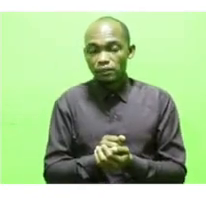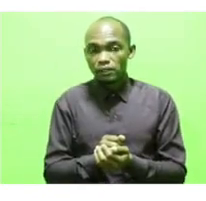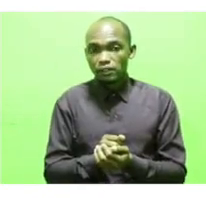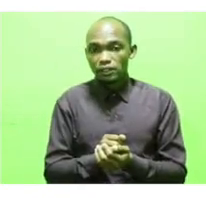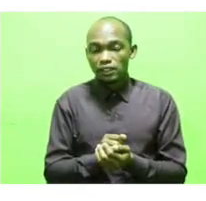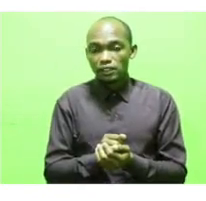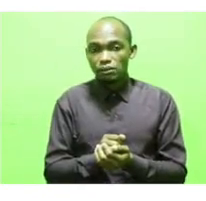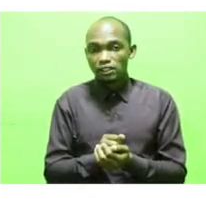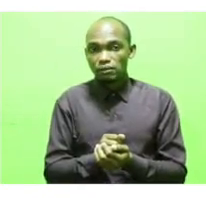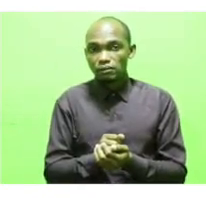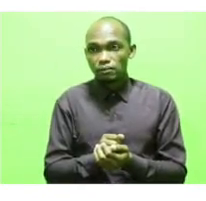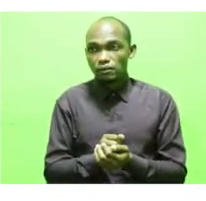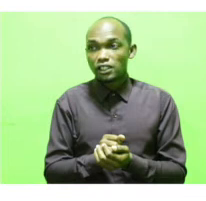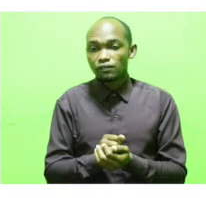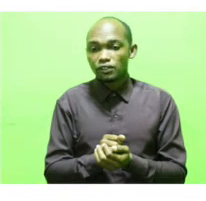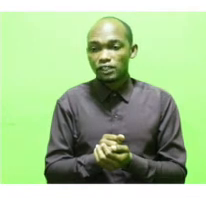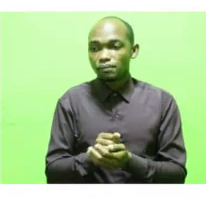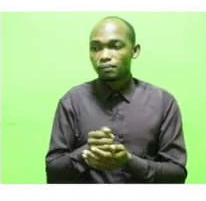plant.